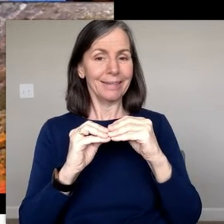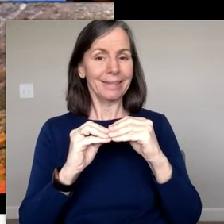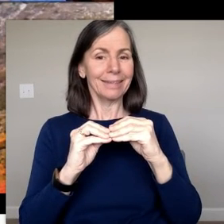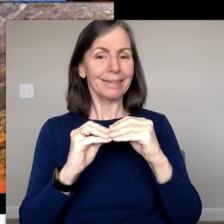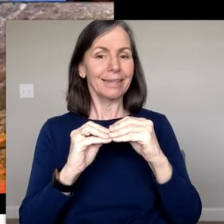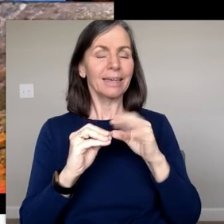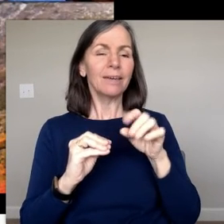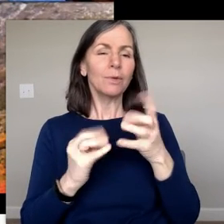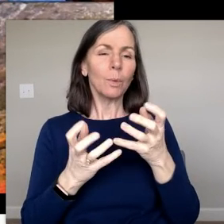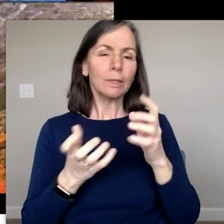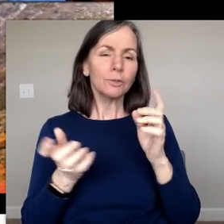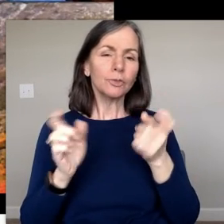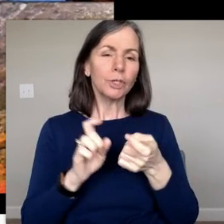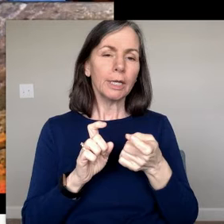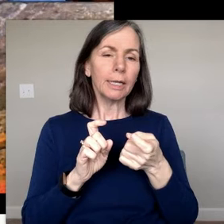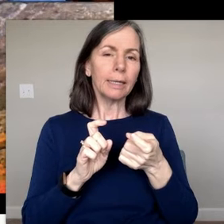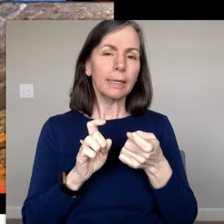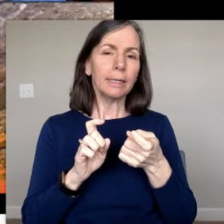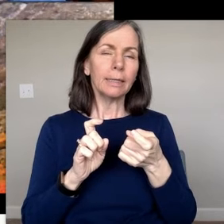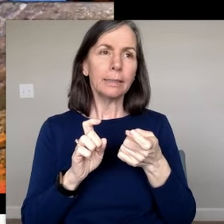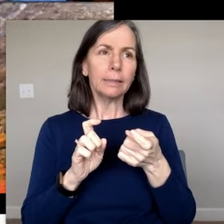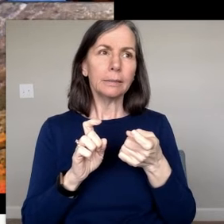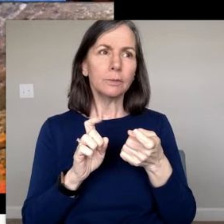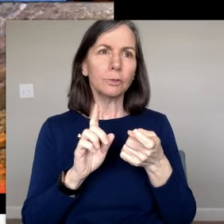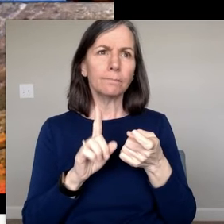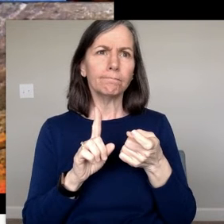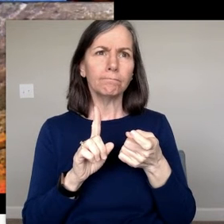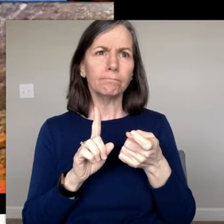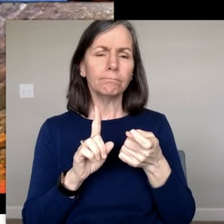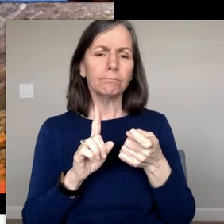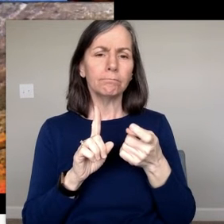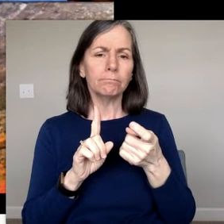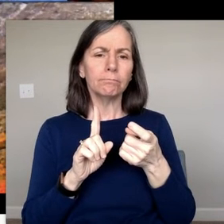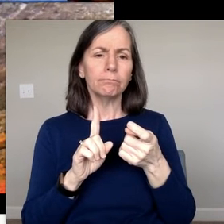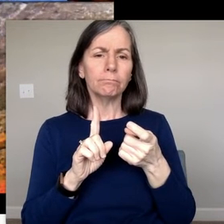If you want to change,